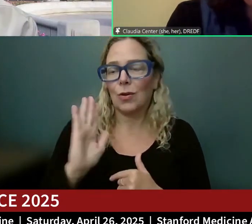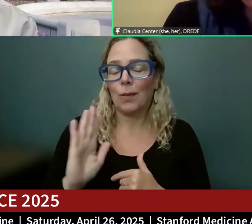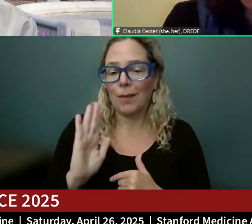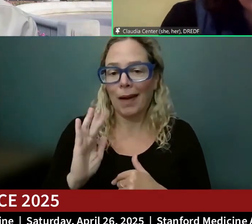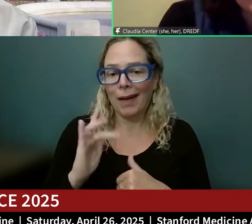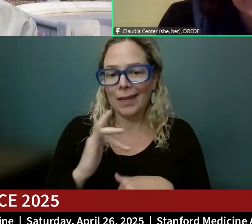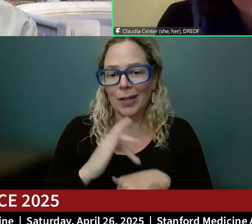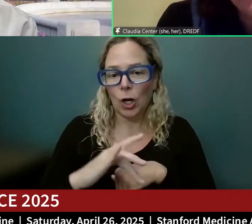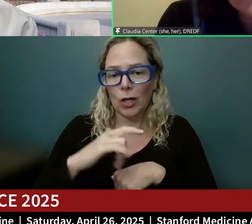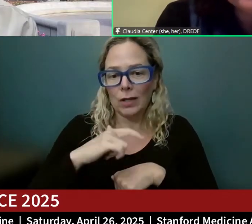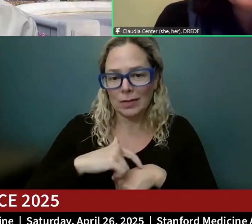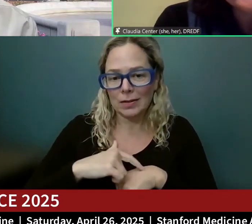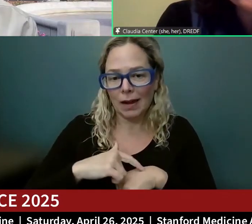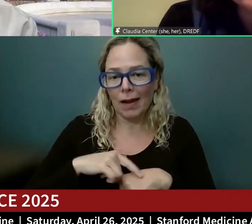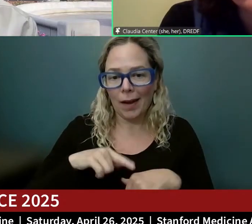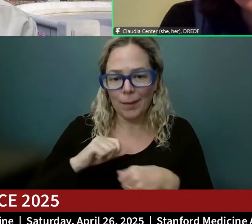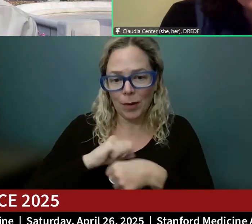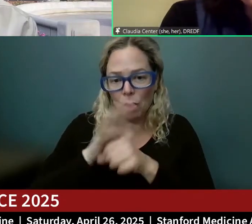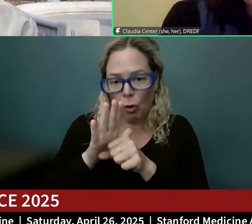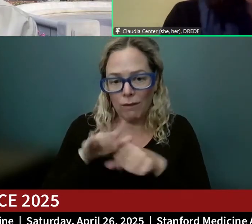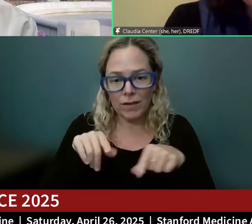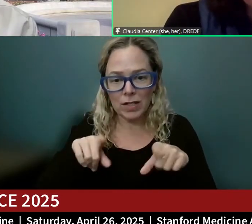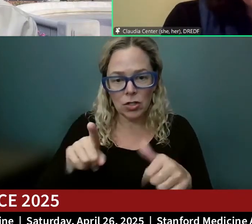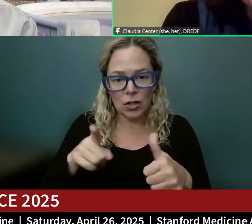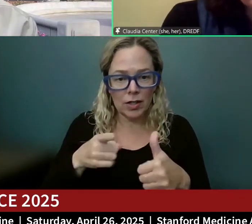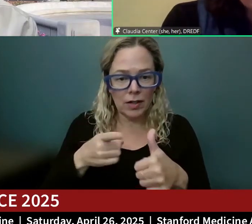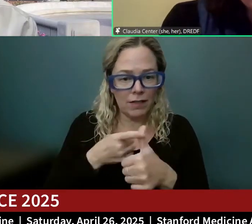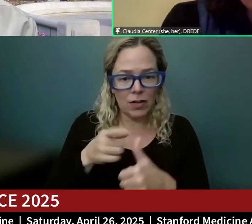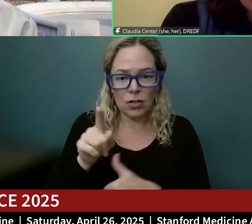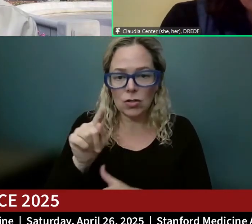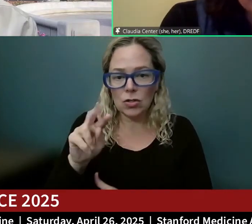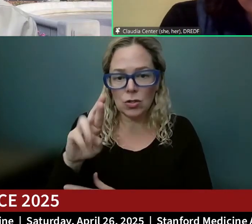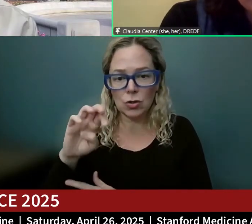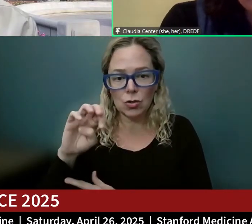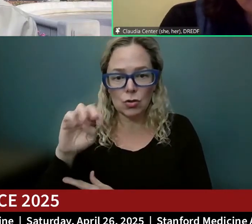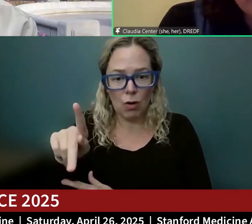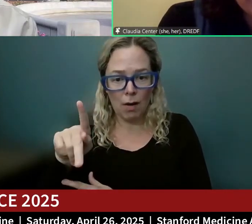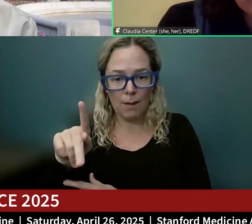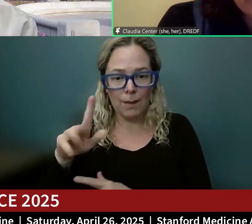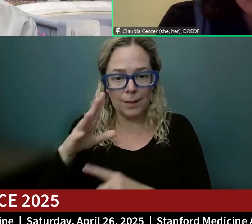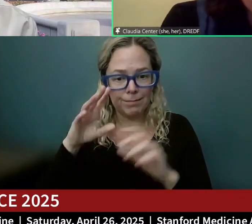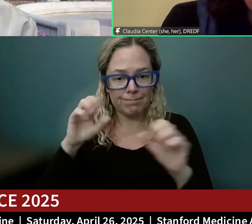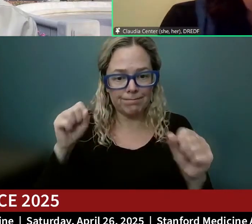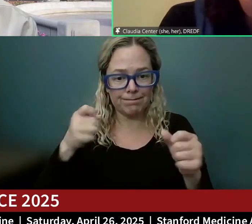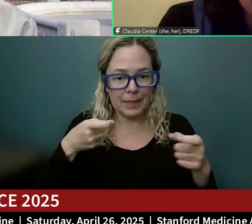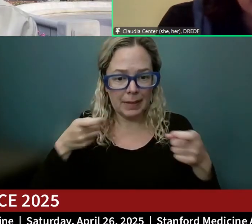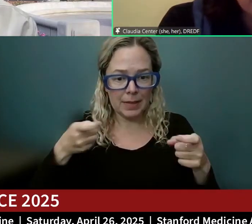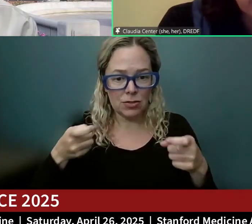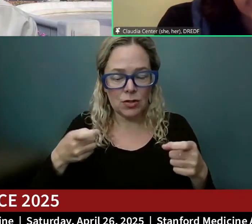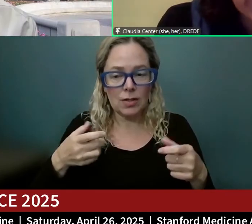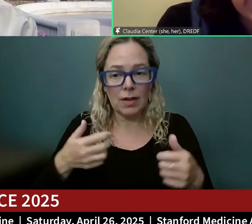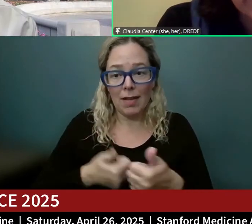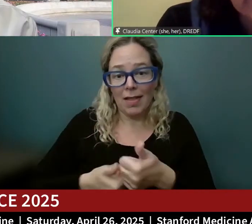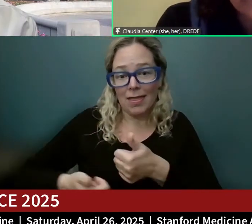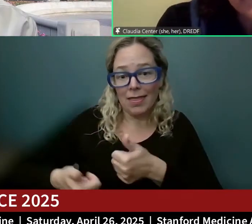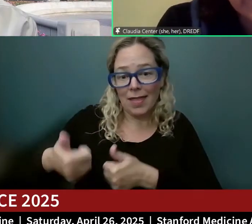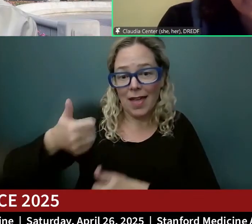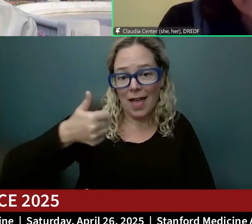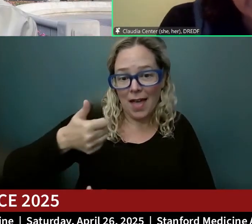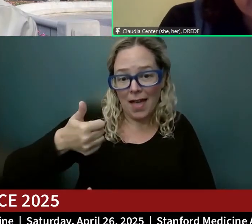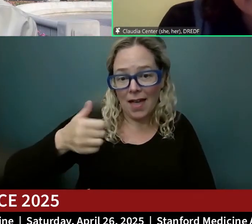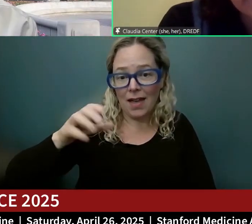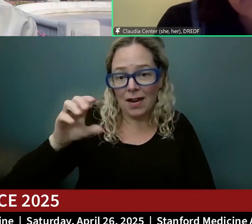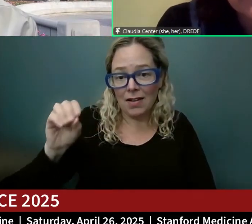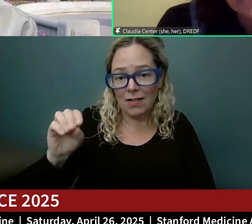the first Trump administration, um, the head of the Office of Civil Rights for Health and